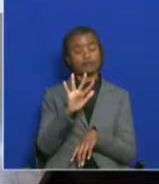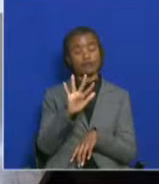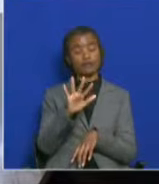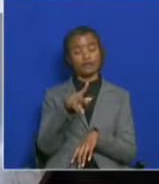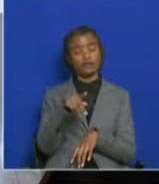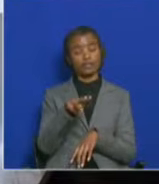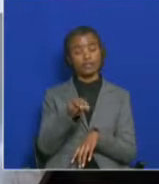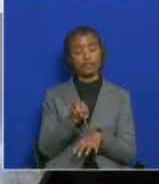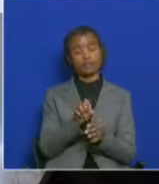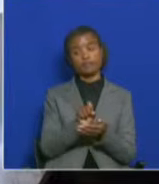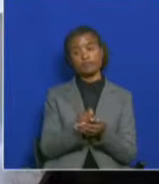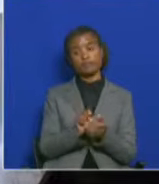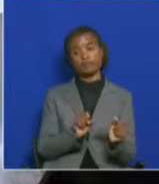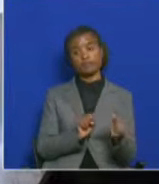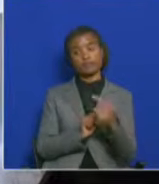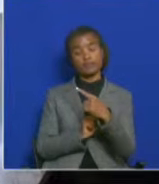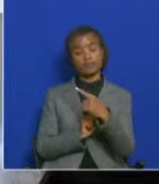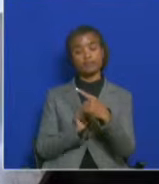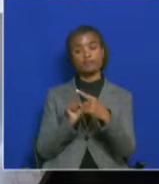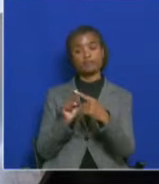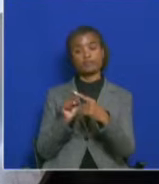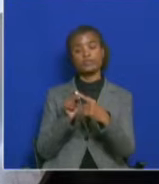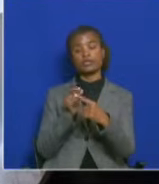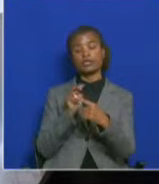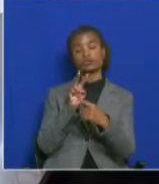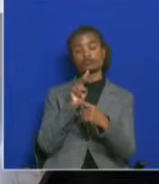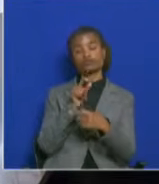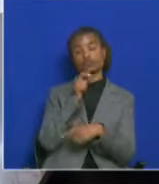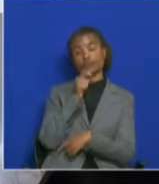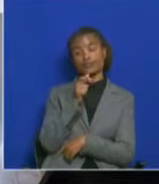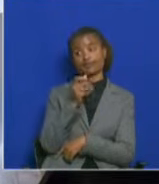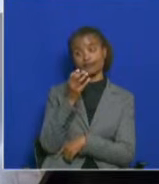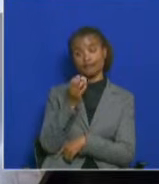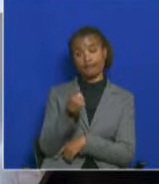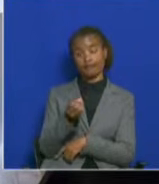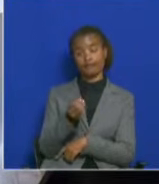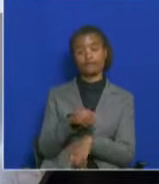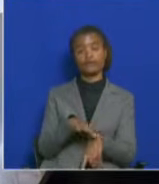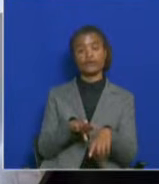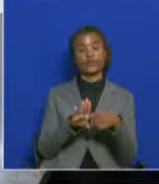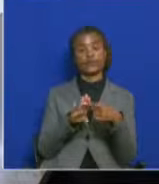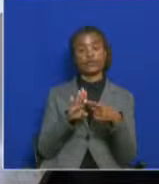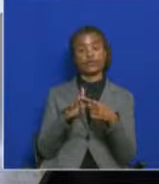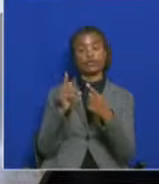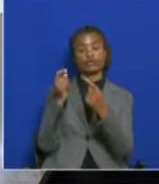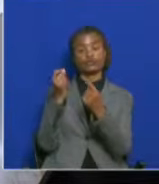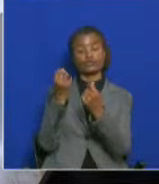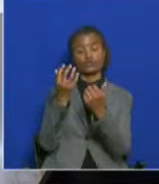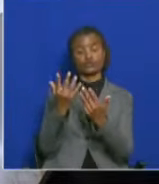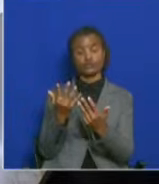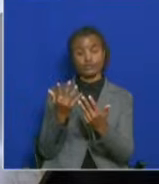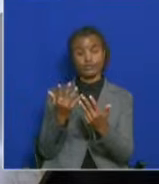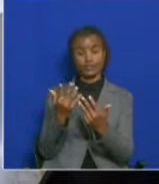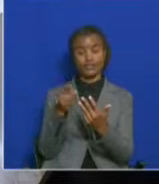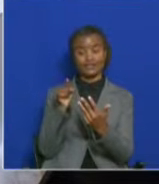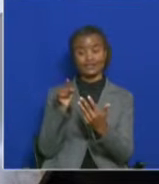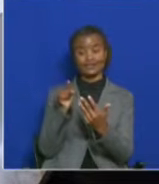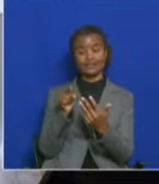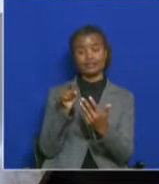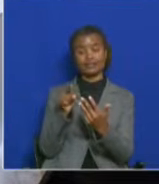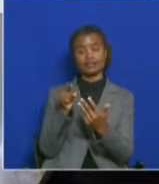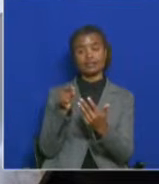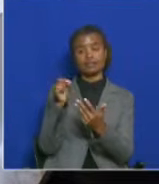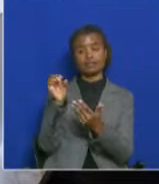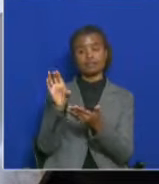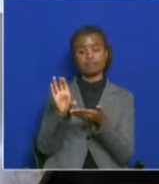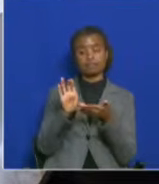two comments I have. One, the Treasury recovery not included, need to agree on percentage. Are we